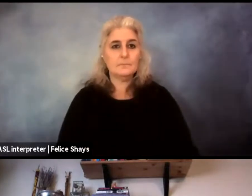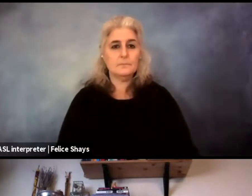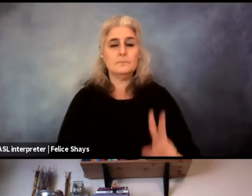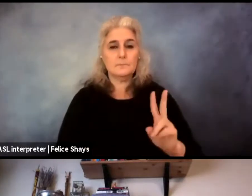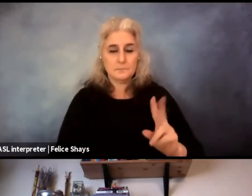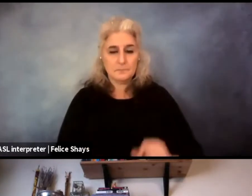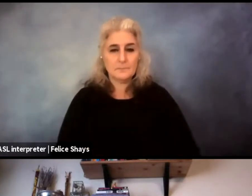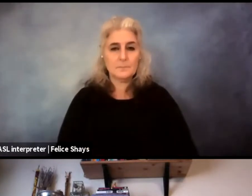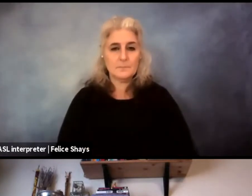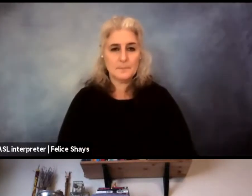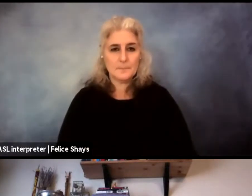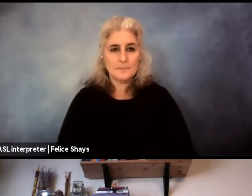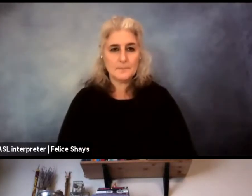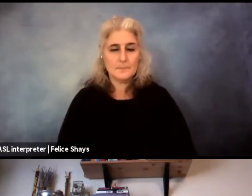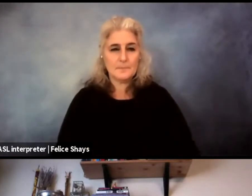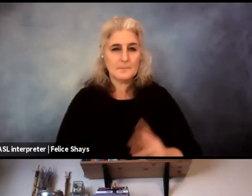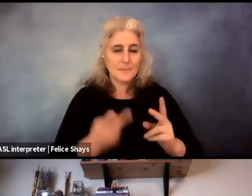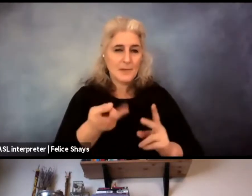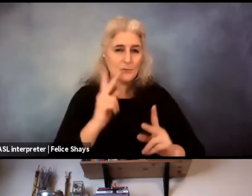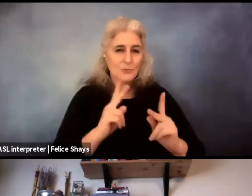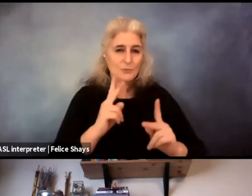2. So there's 2 2s.